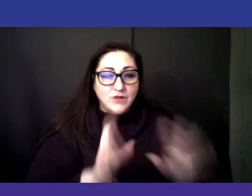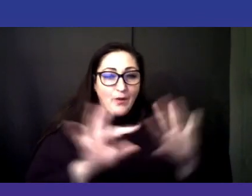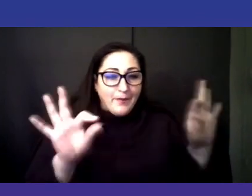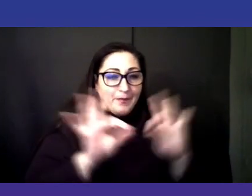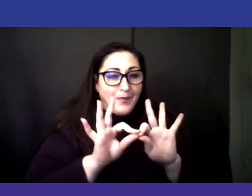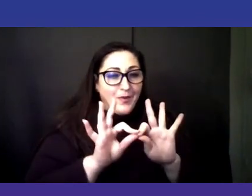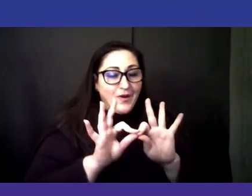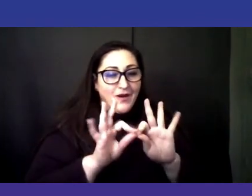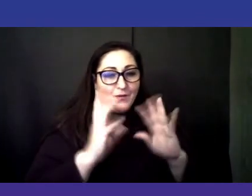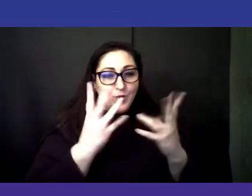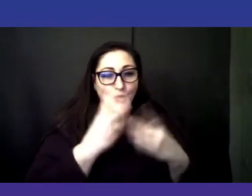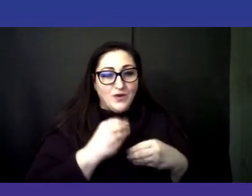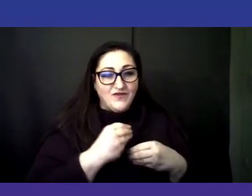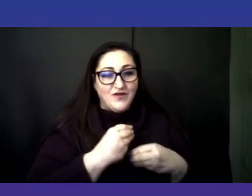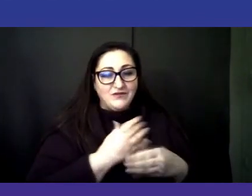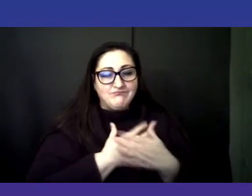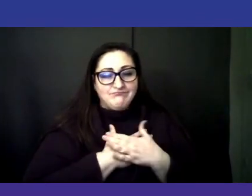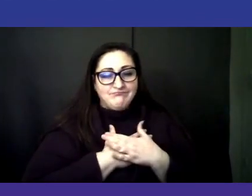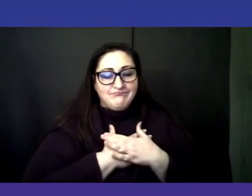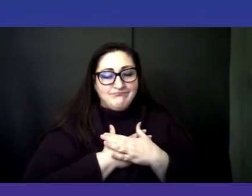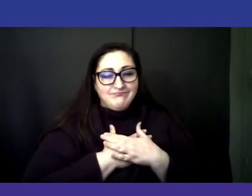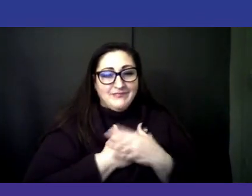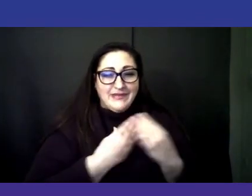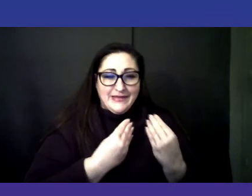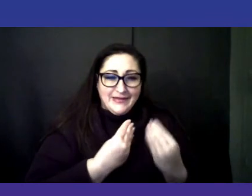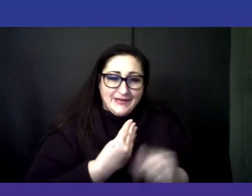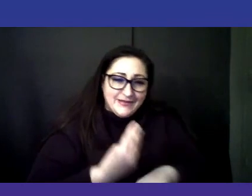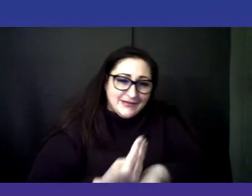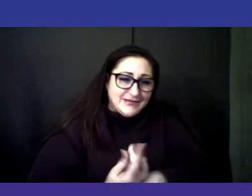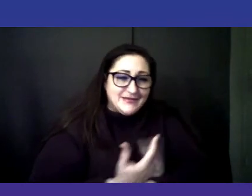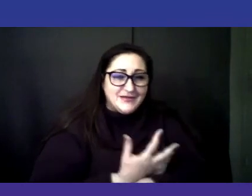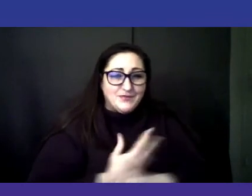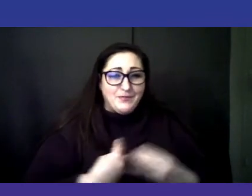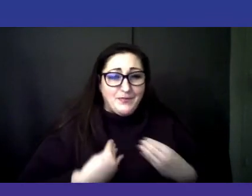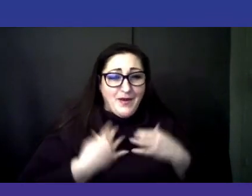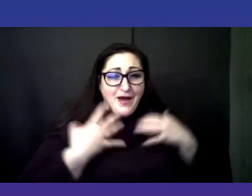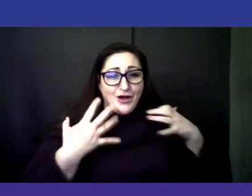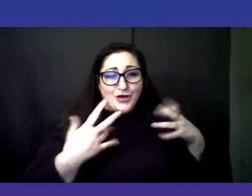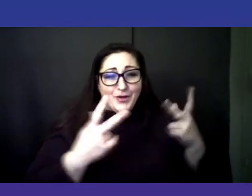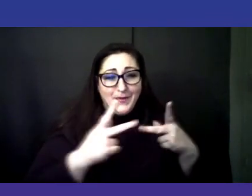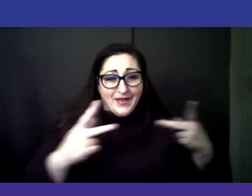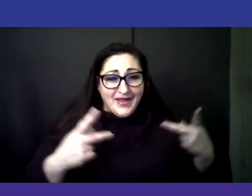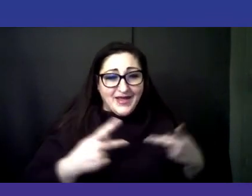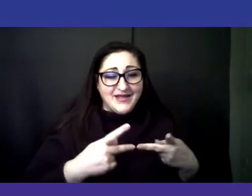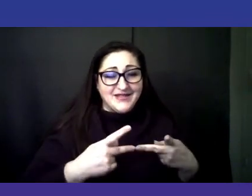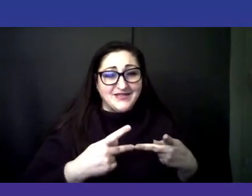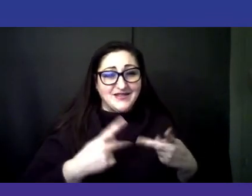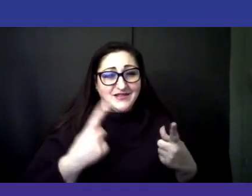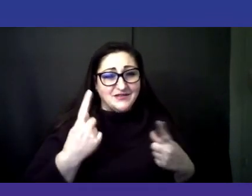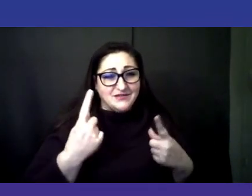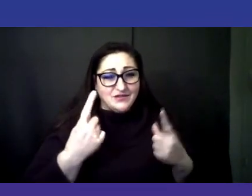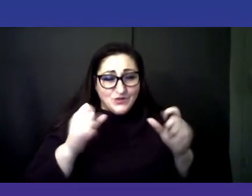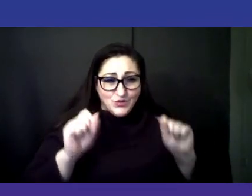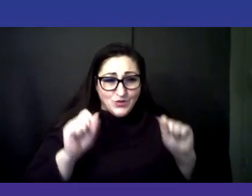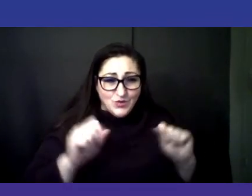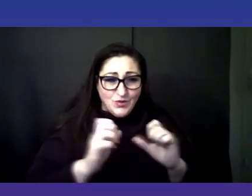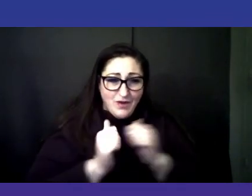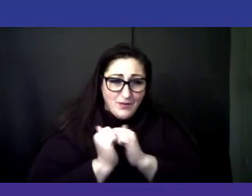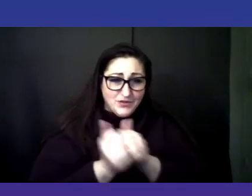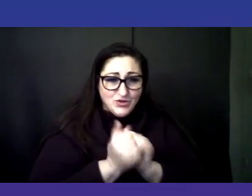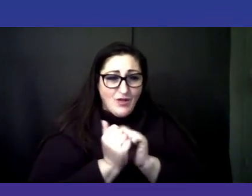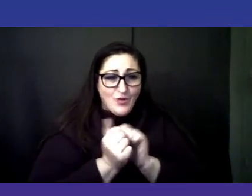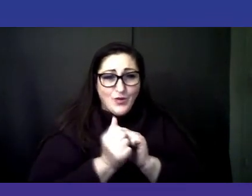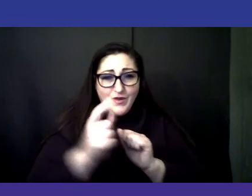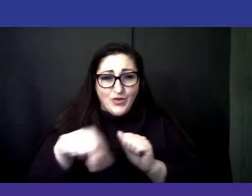place. I'm grateful for this room and grateful for the opportunity to have come together with you all. I've learned a great deal, and I